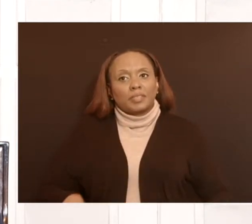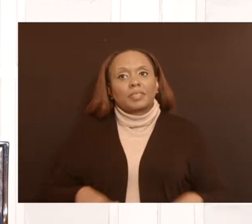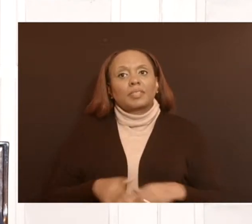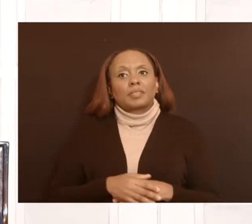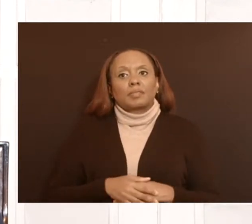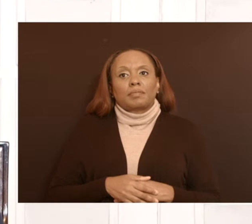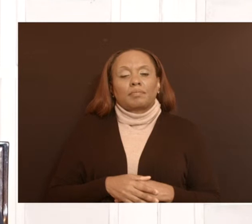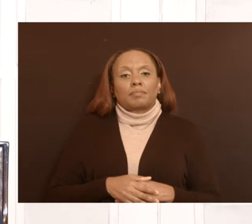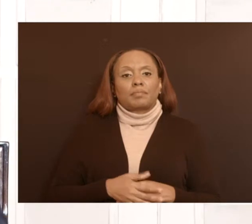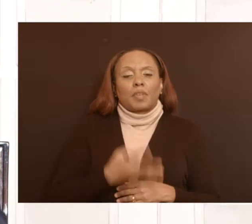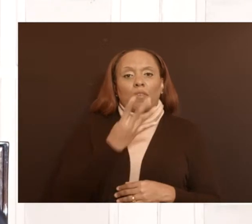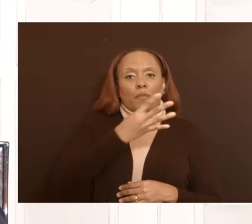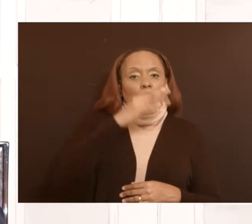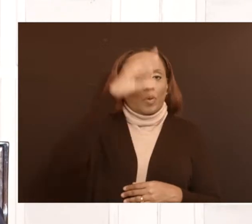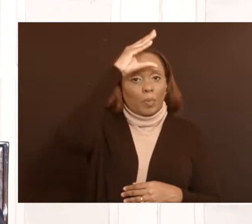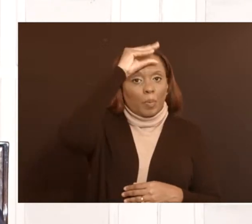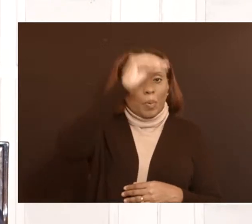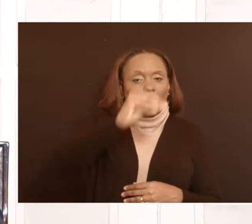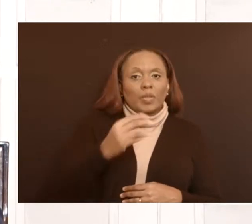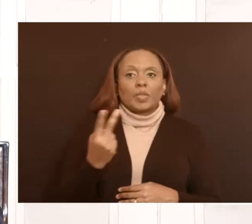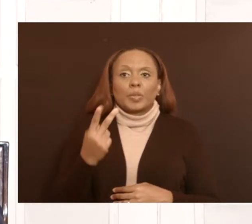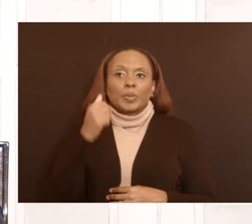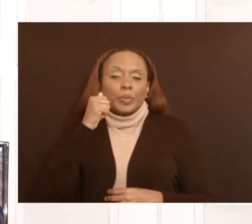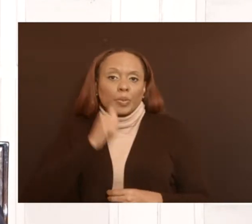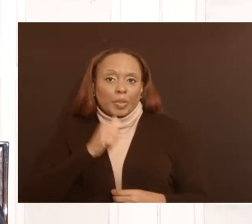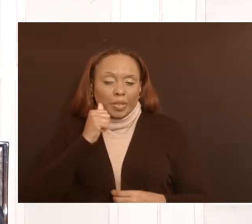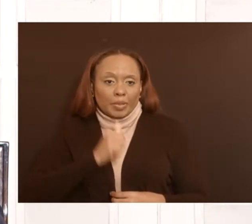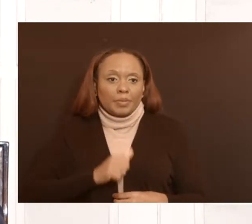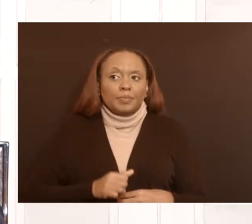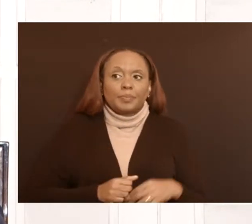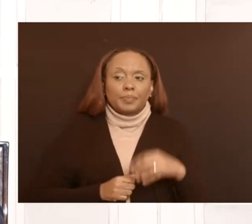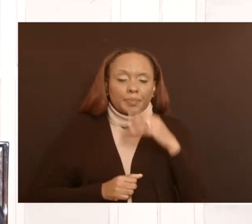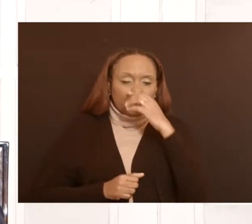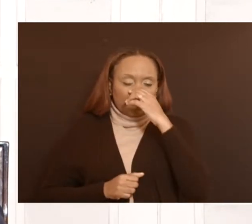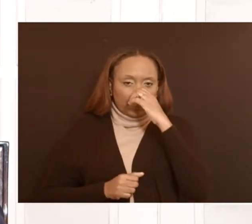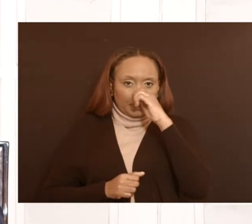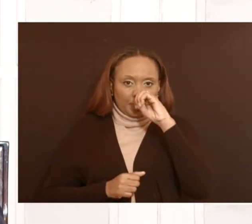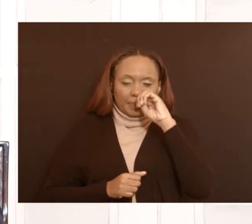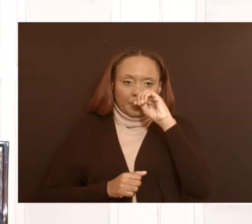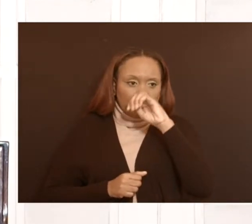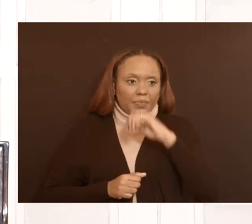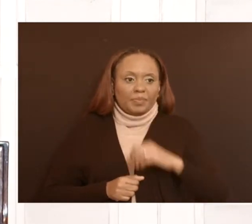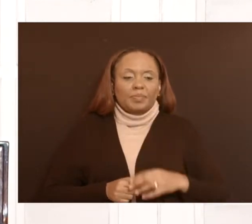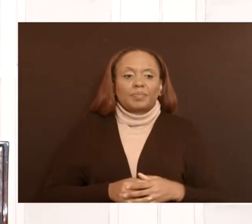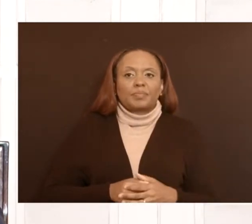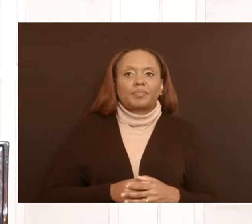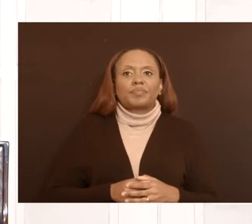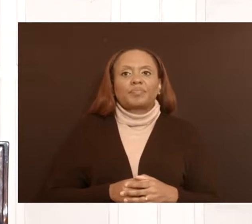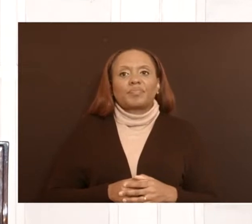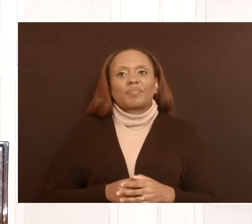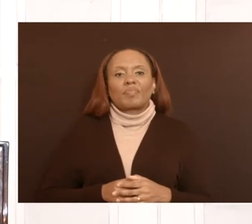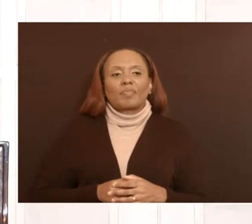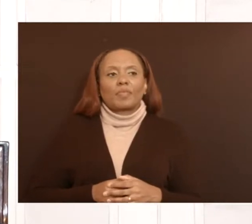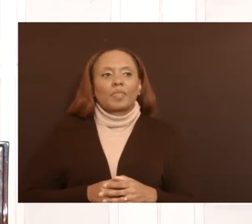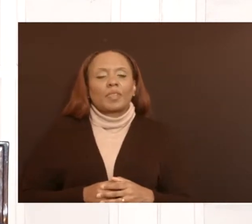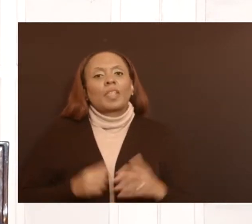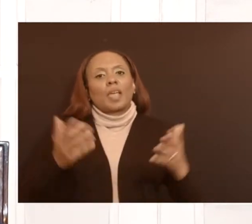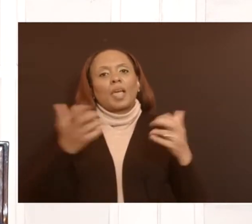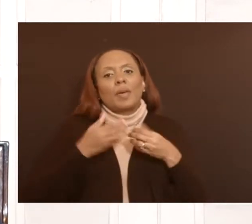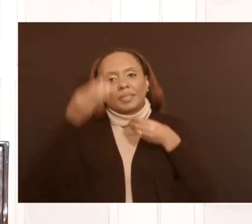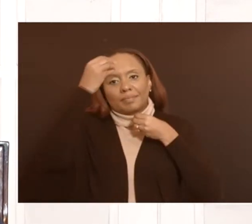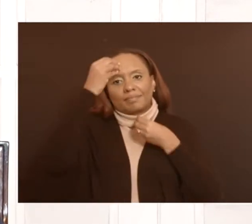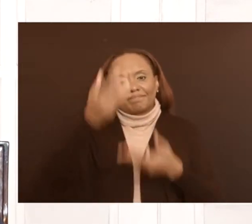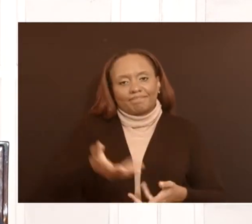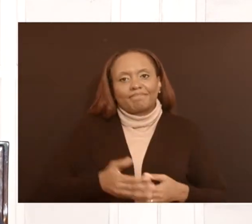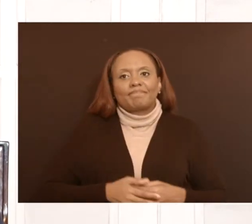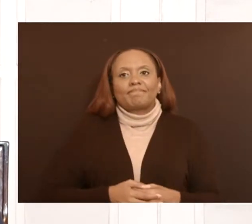2 to 15 years of age. And I'm just going to say something to you, to every Barbadian who's listening to me